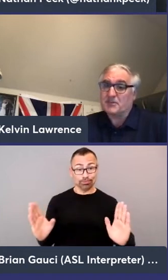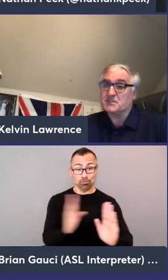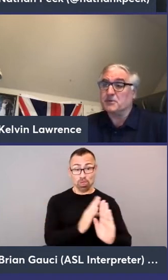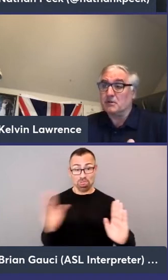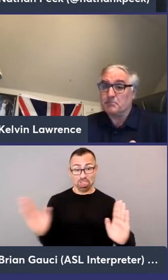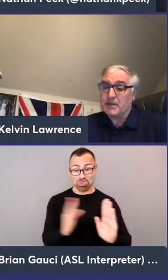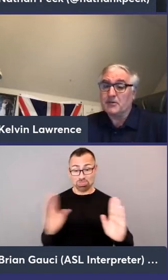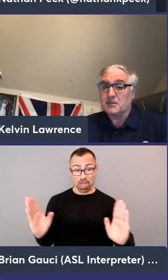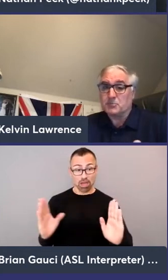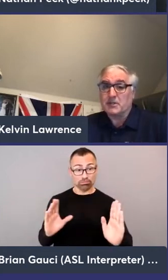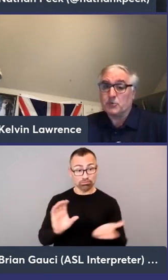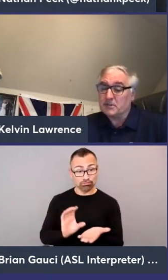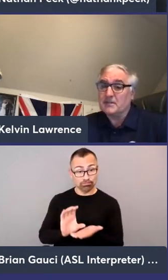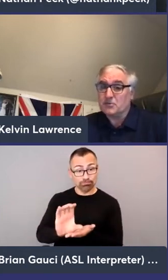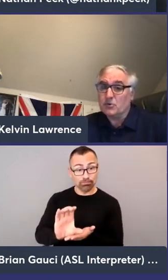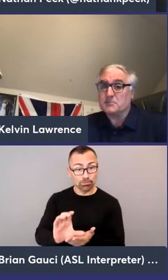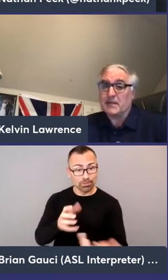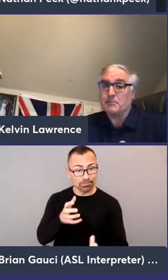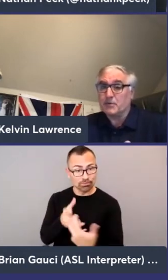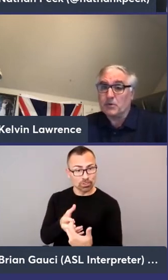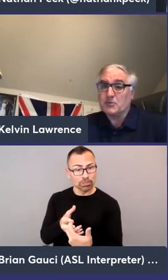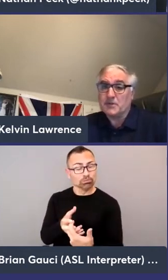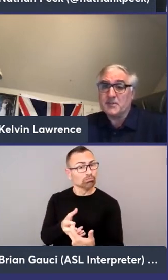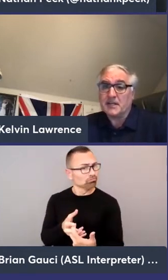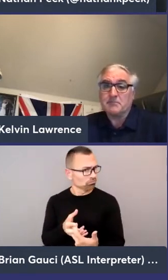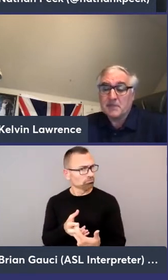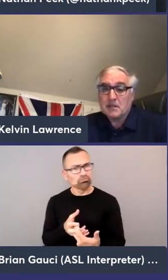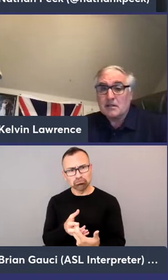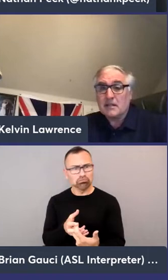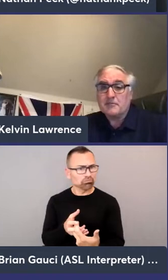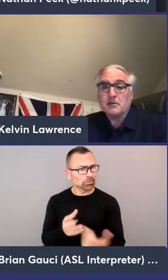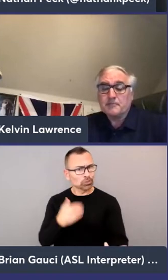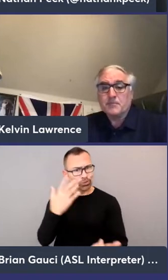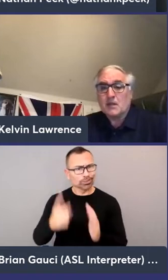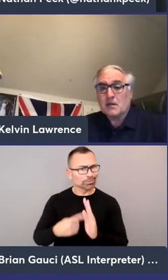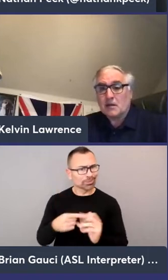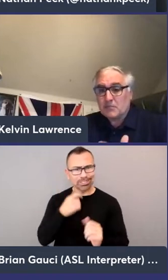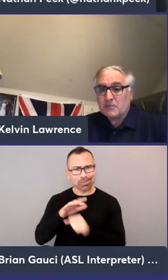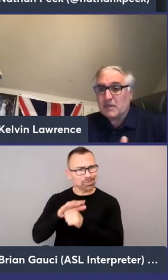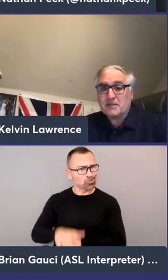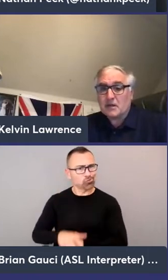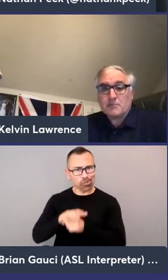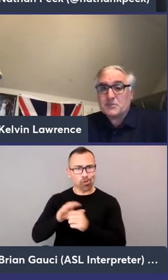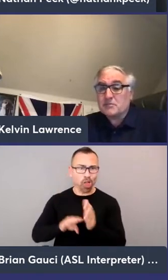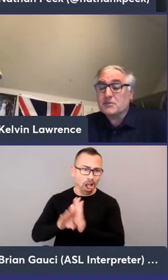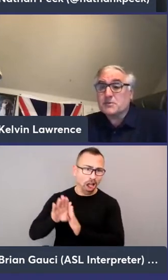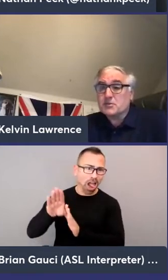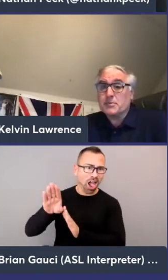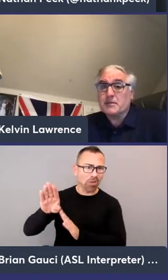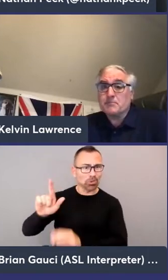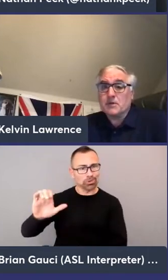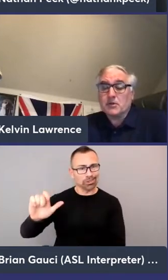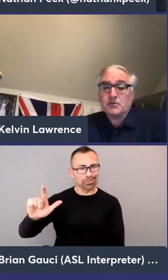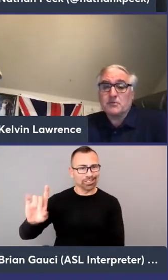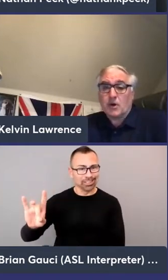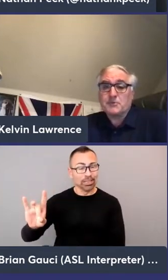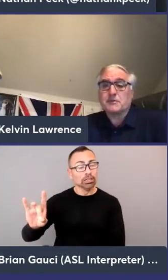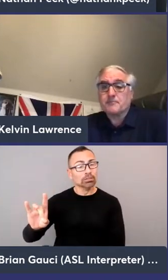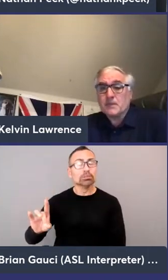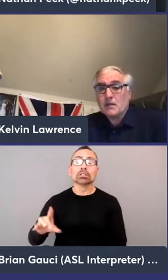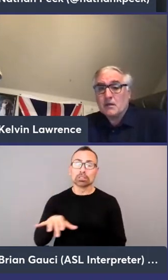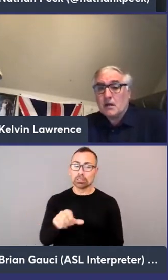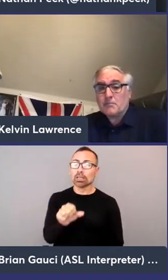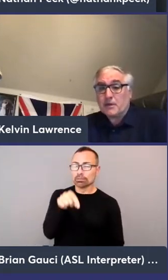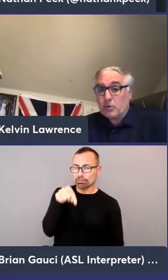less stressful periods when it wouldn't need to always be up at the 128 level, serverless would still be a good